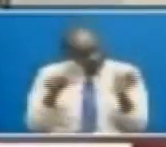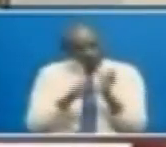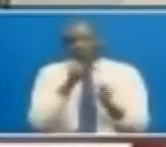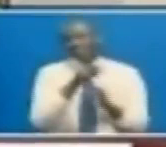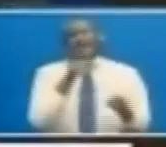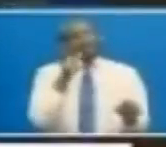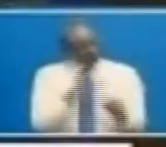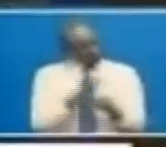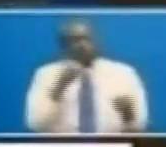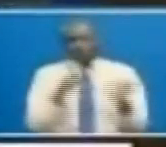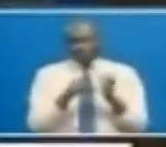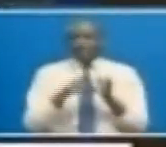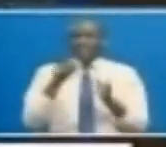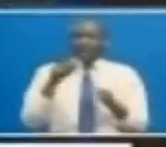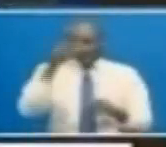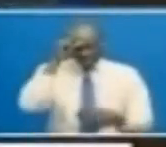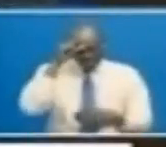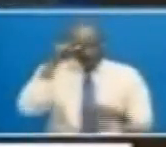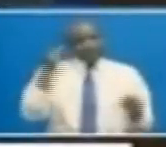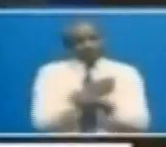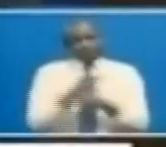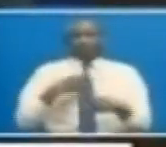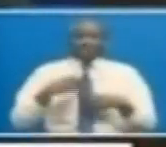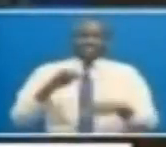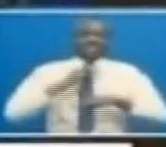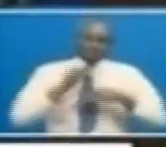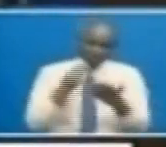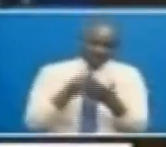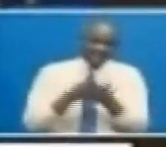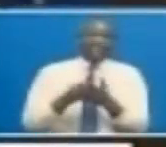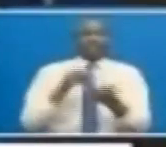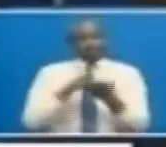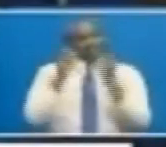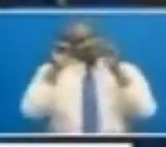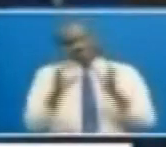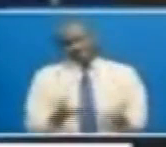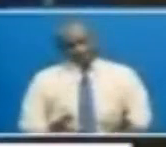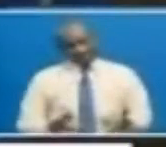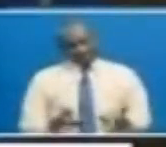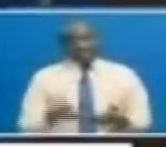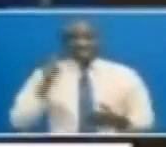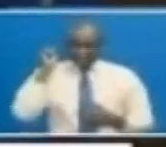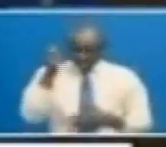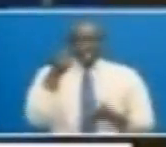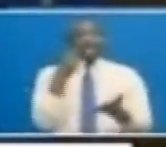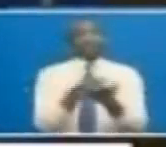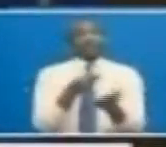a menace that it deprived the government of sufficient funds to pay striking teachers. Kenya shillings,